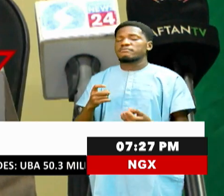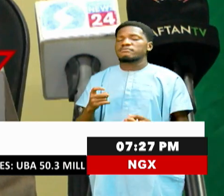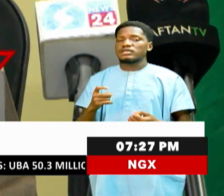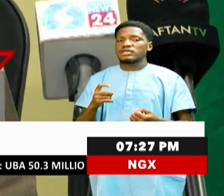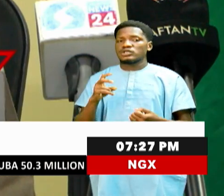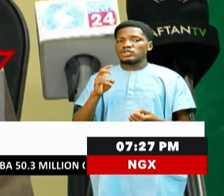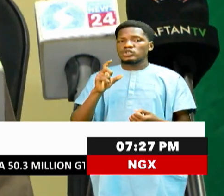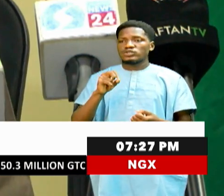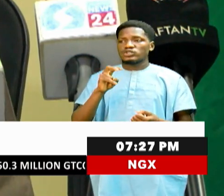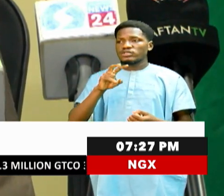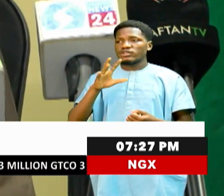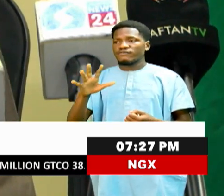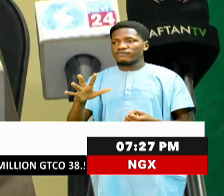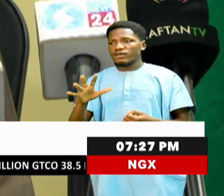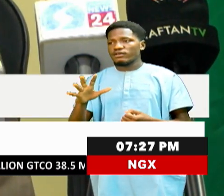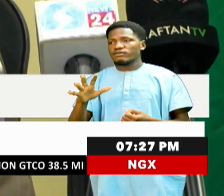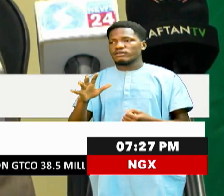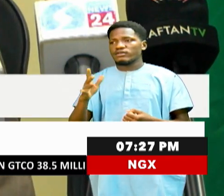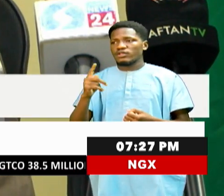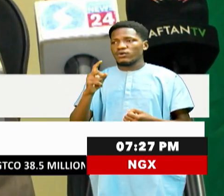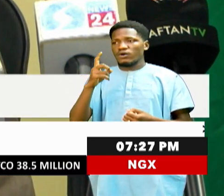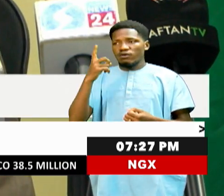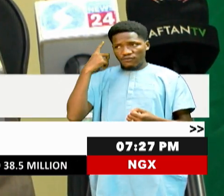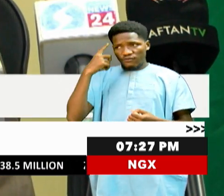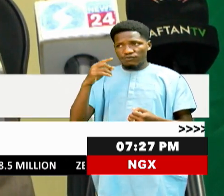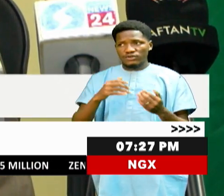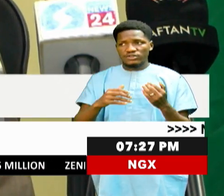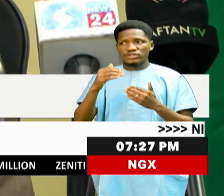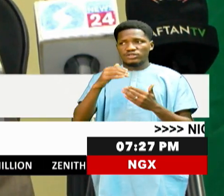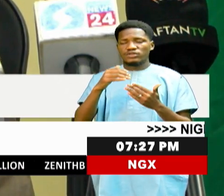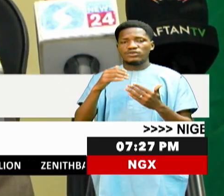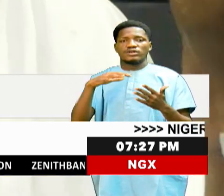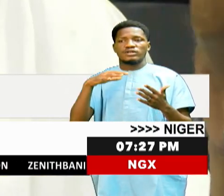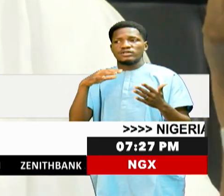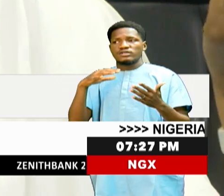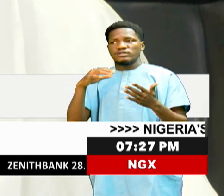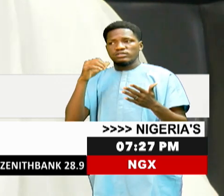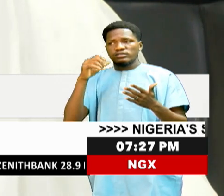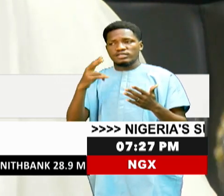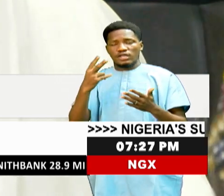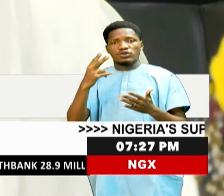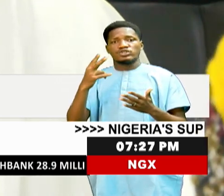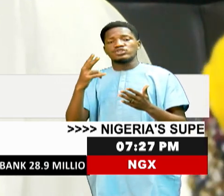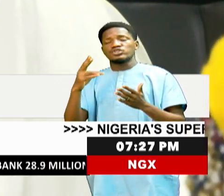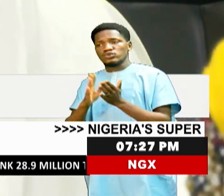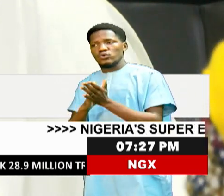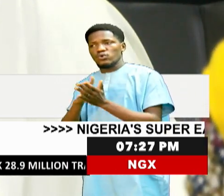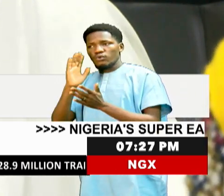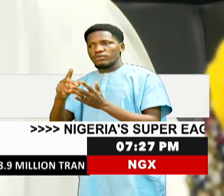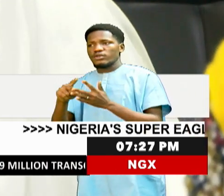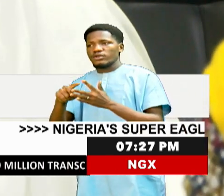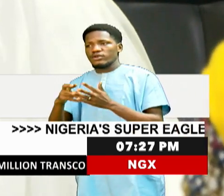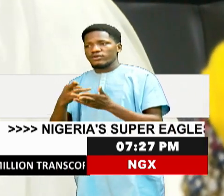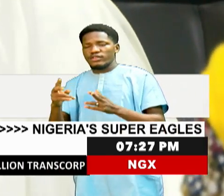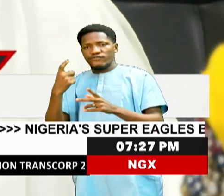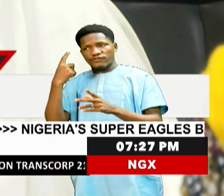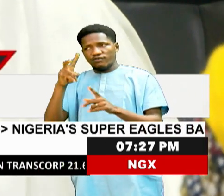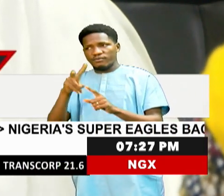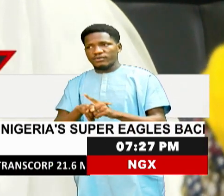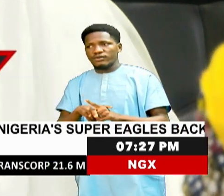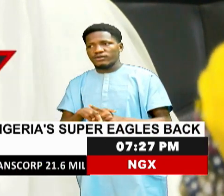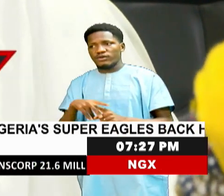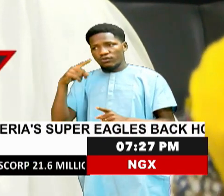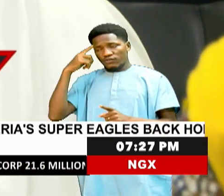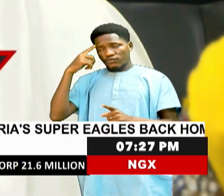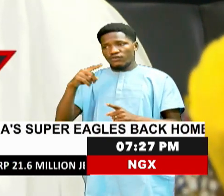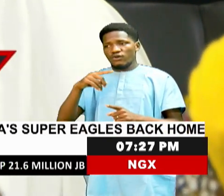2025, the one for senior secondary school will also be ready for implementation. For the agencies that are here, I'm happy the